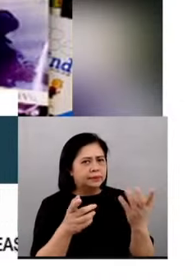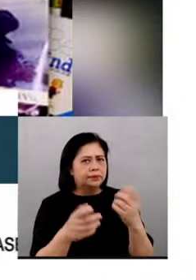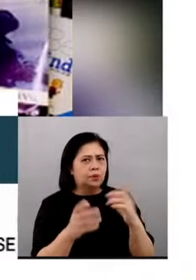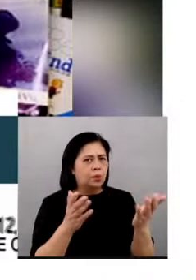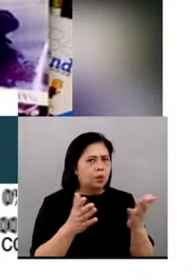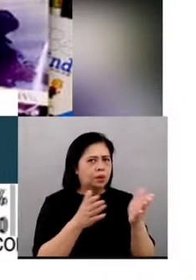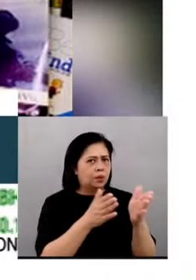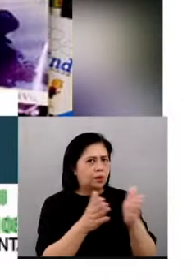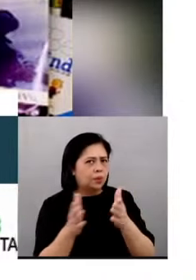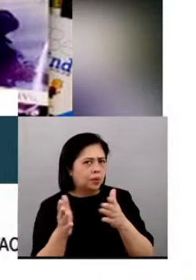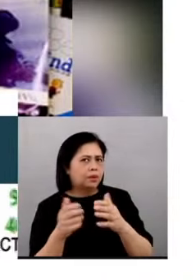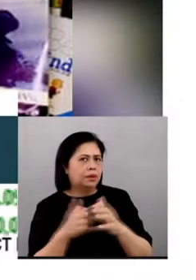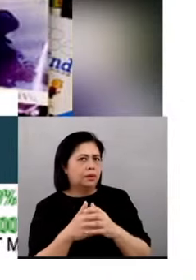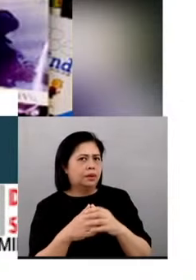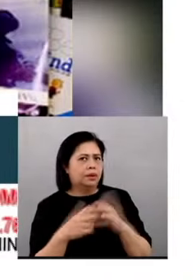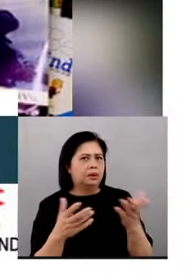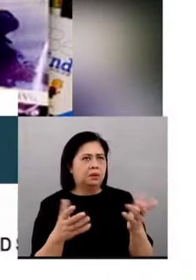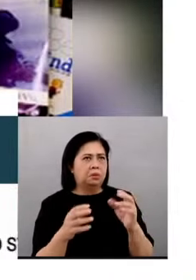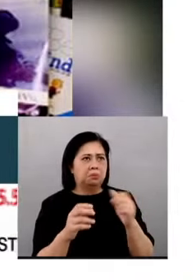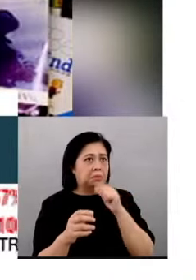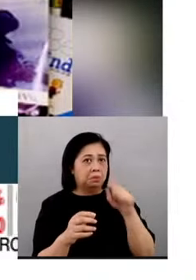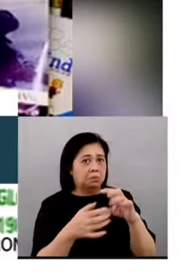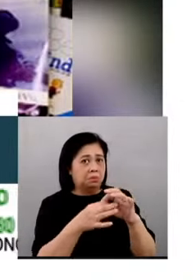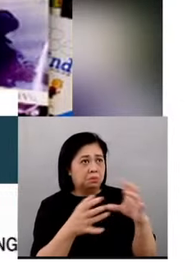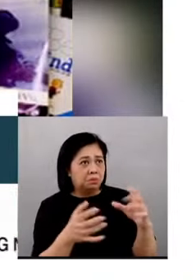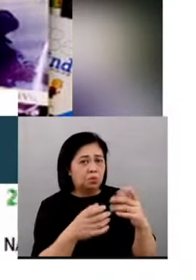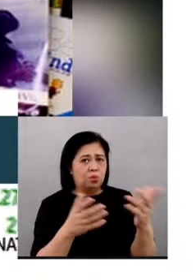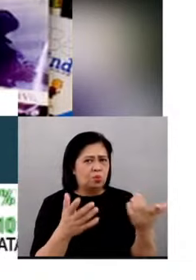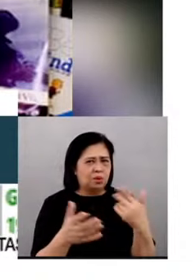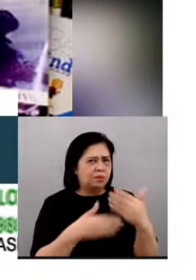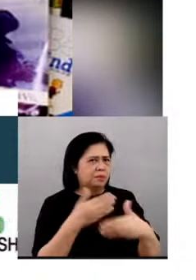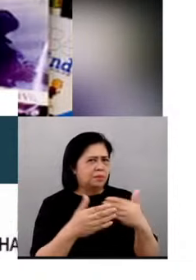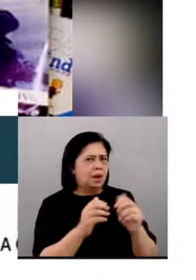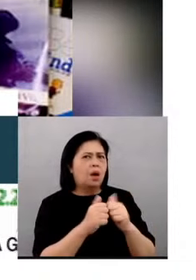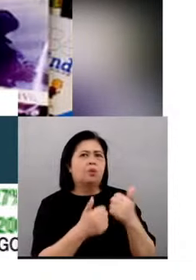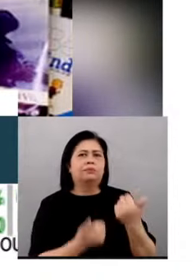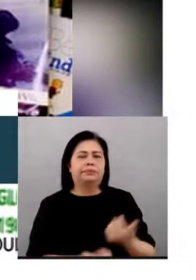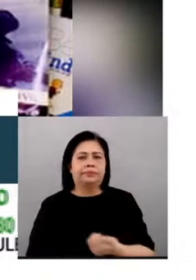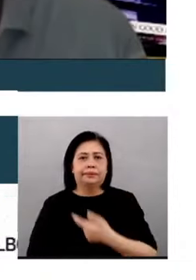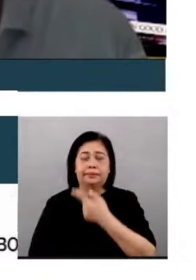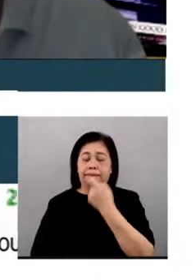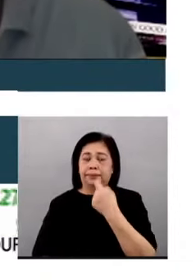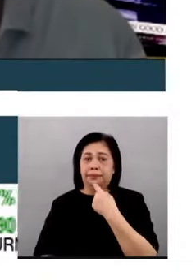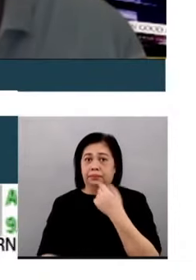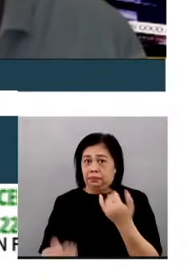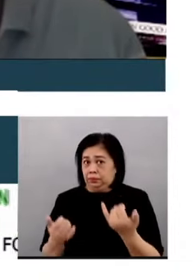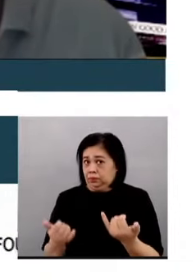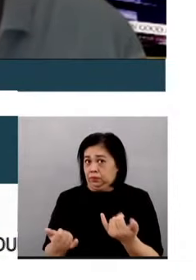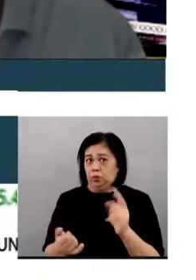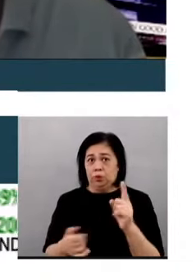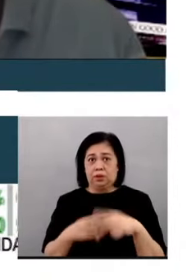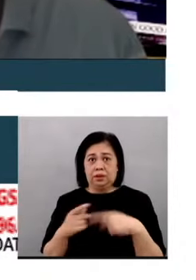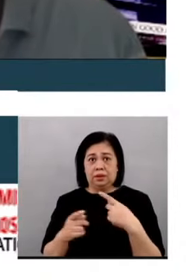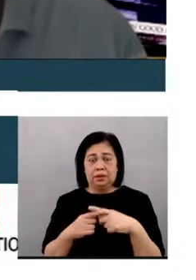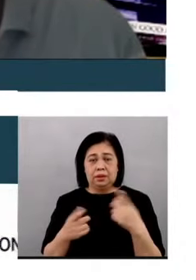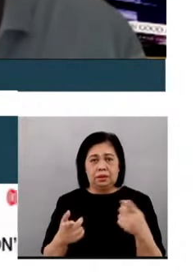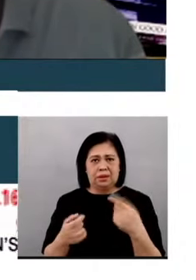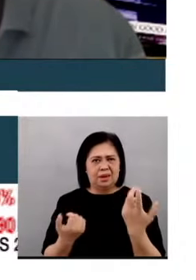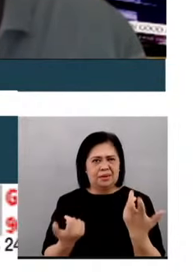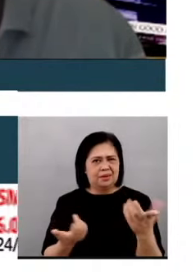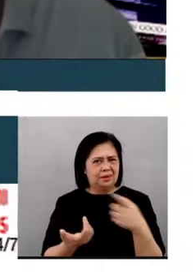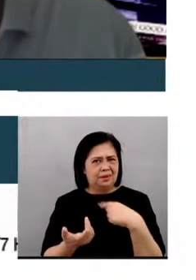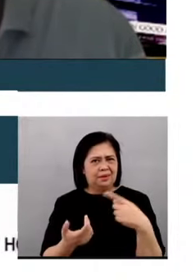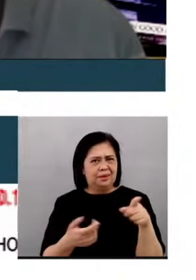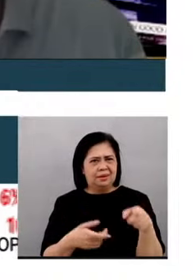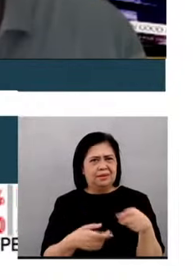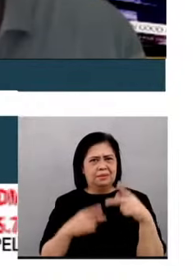in that case, there's really no need to have a unification process. Because as it stands, what kind of an impression do you think that left the